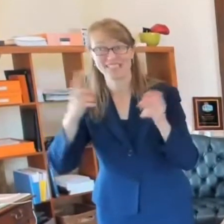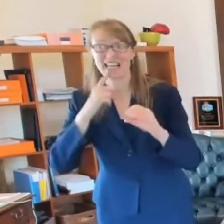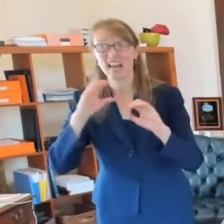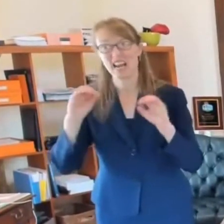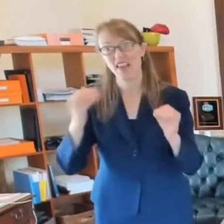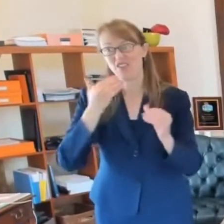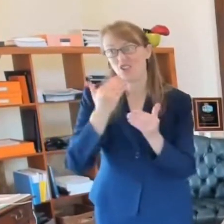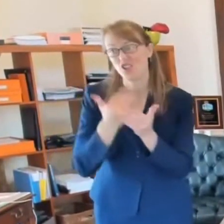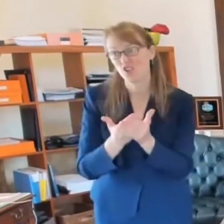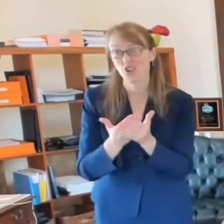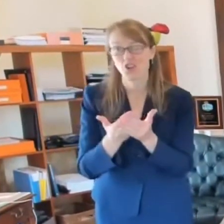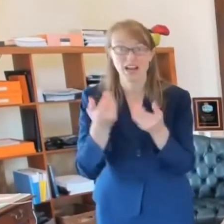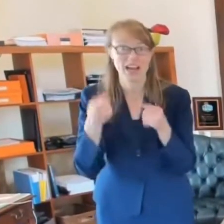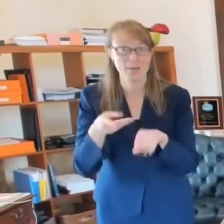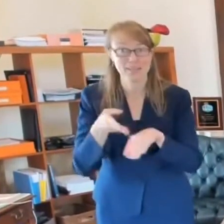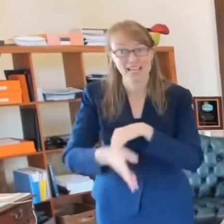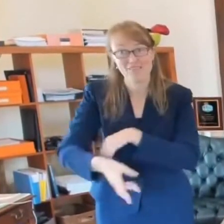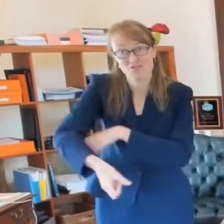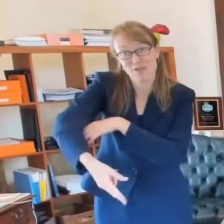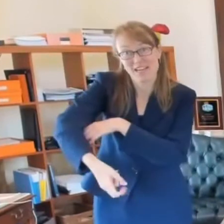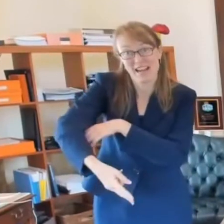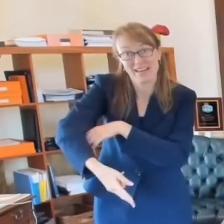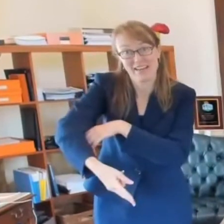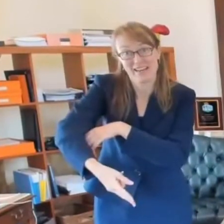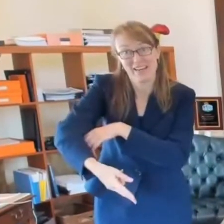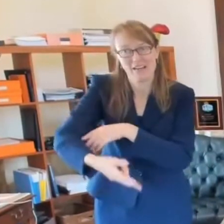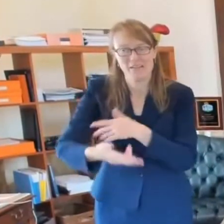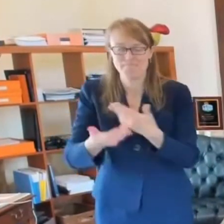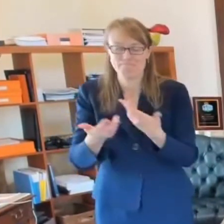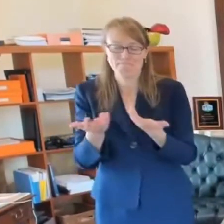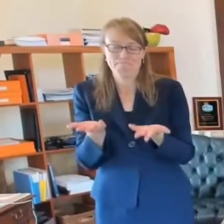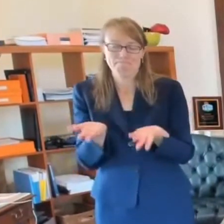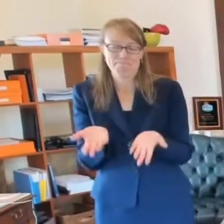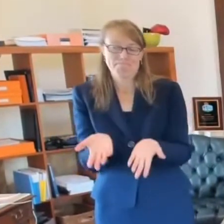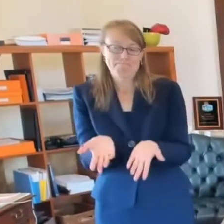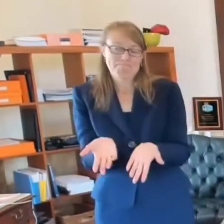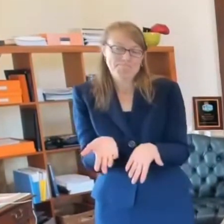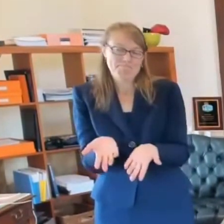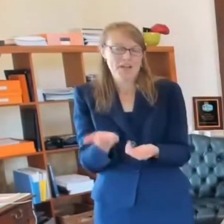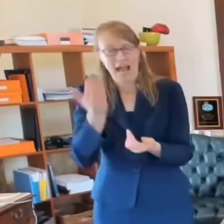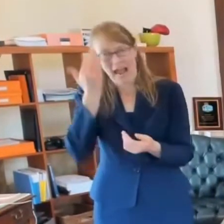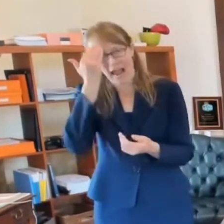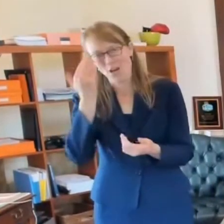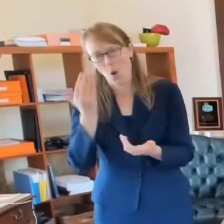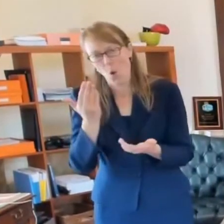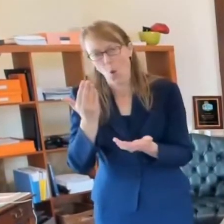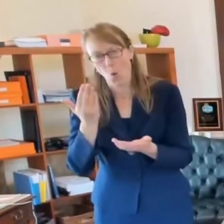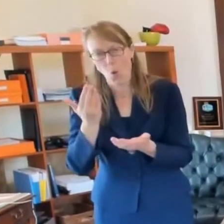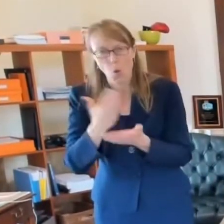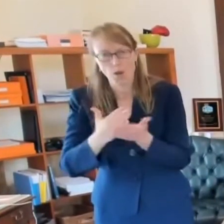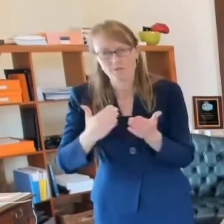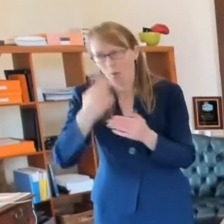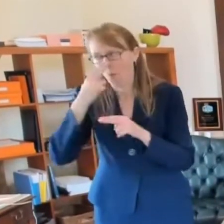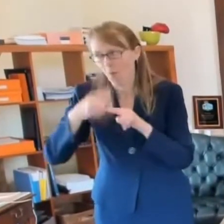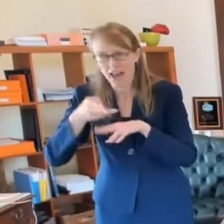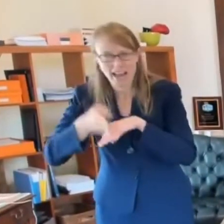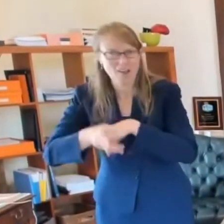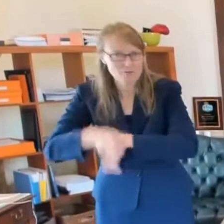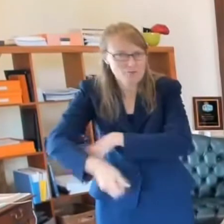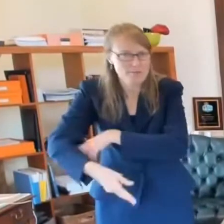I know that there's fun to be had after midnight, but in the middle of a pandemic, we really have to curtail